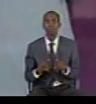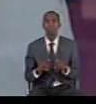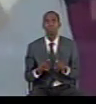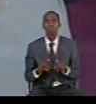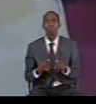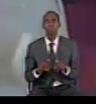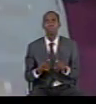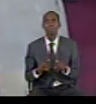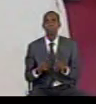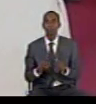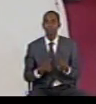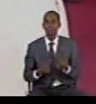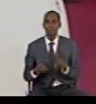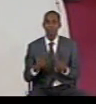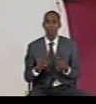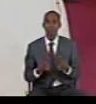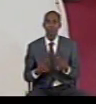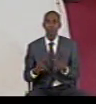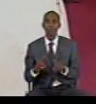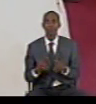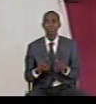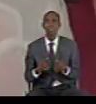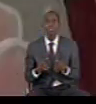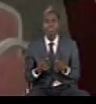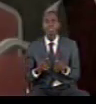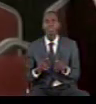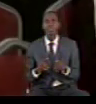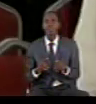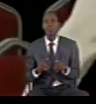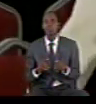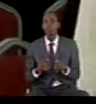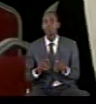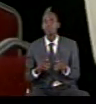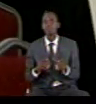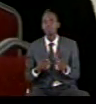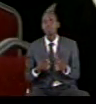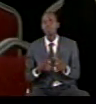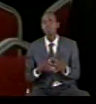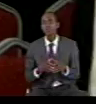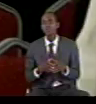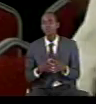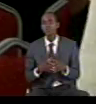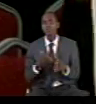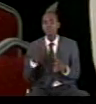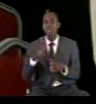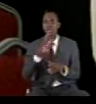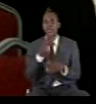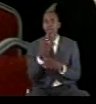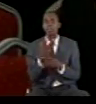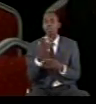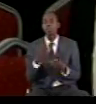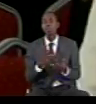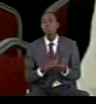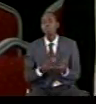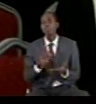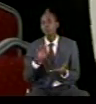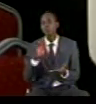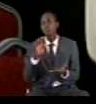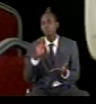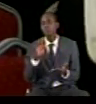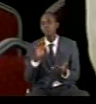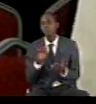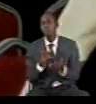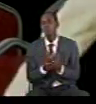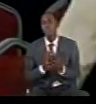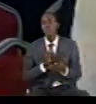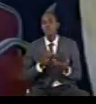were made from things unseen. There are realms of glory for my world to see,